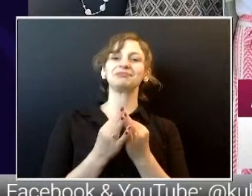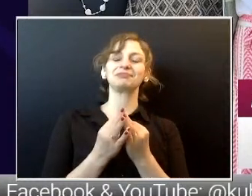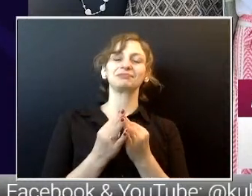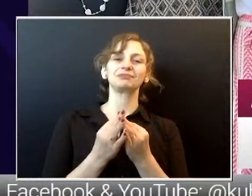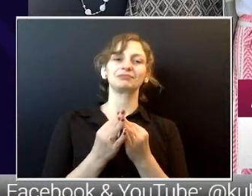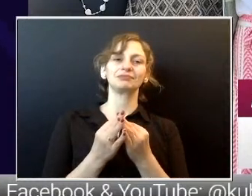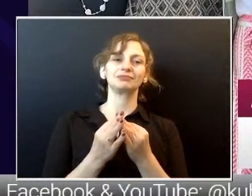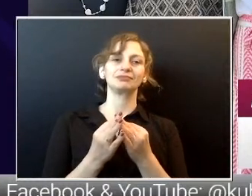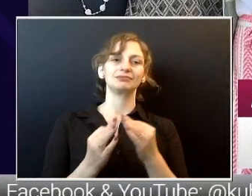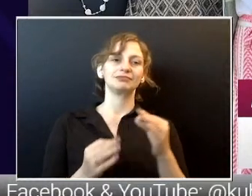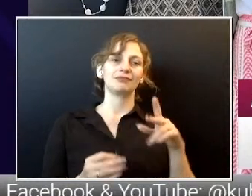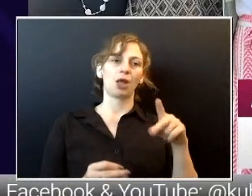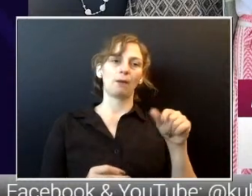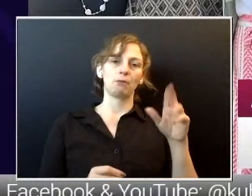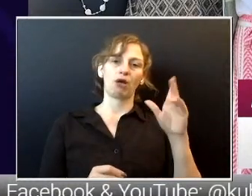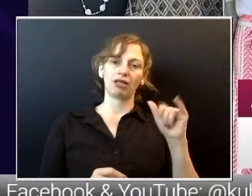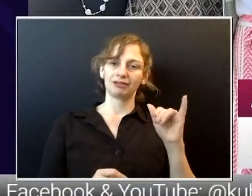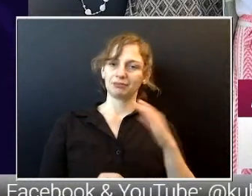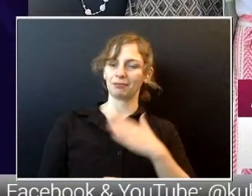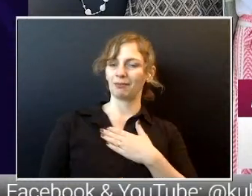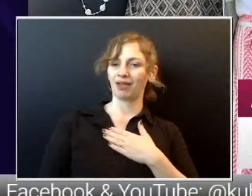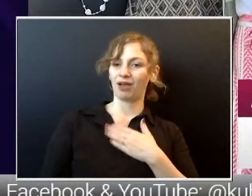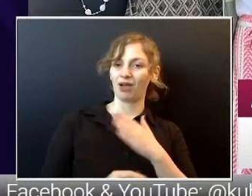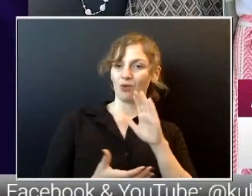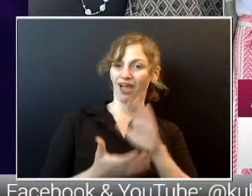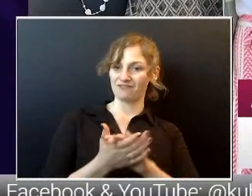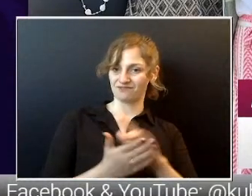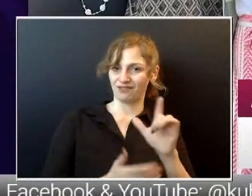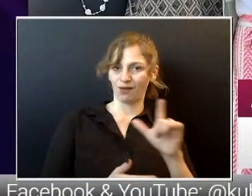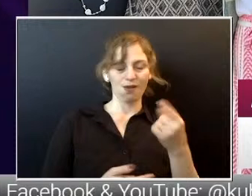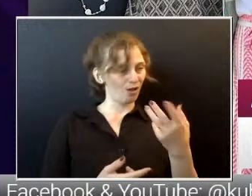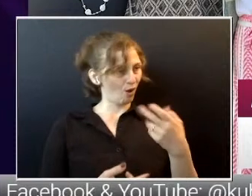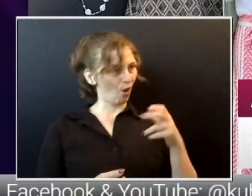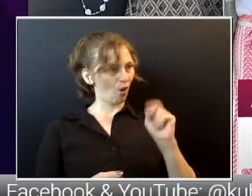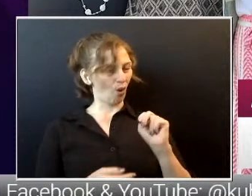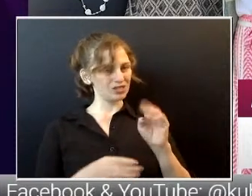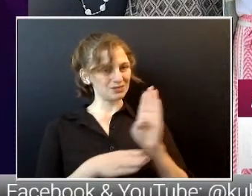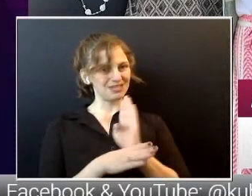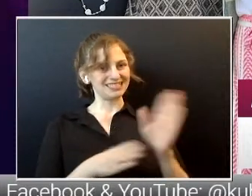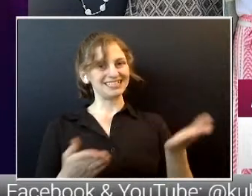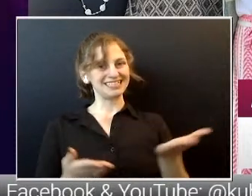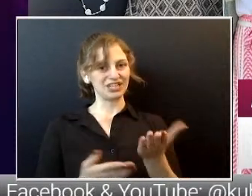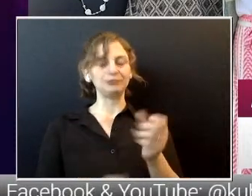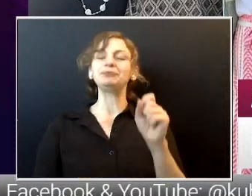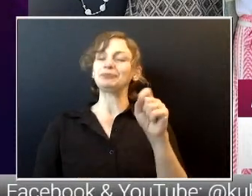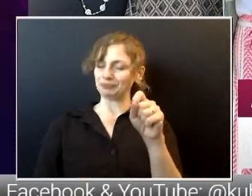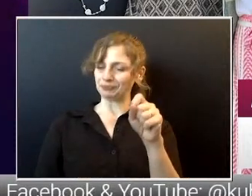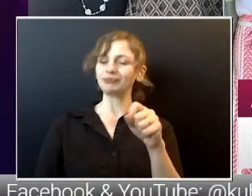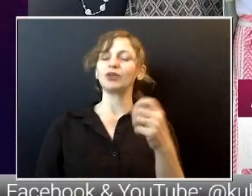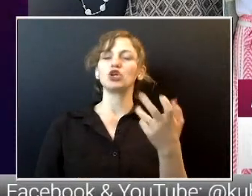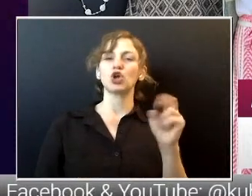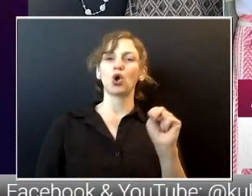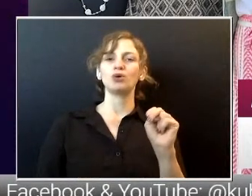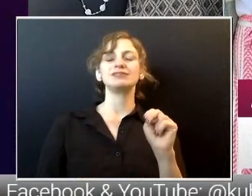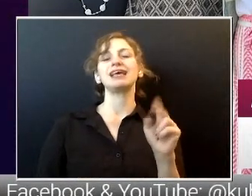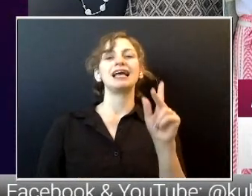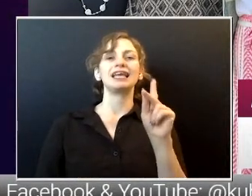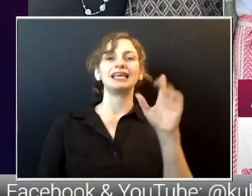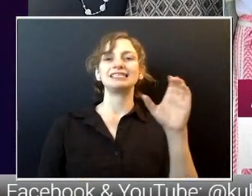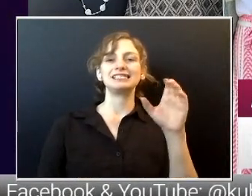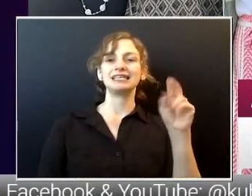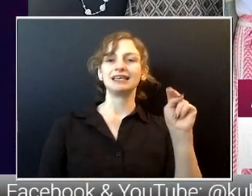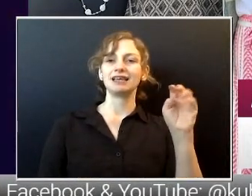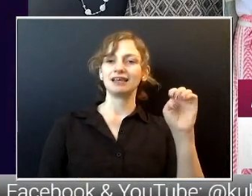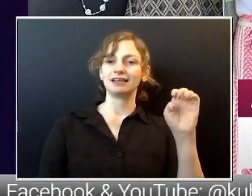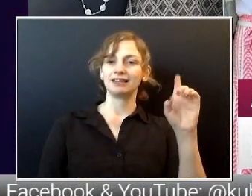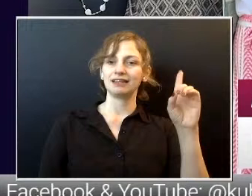on the very left. And she's a business owner here. What does she do? She owns a business called Casey Needlepoint that's in Waldo. Everybody knows